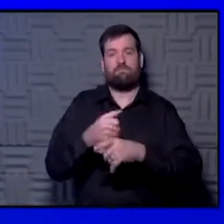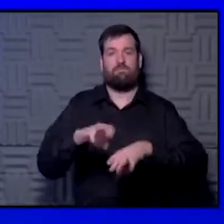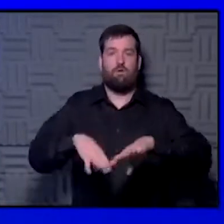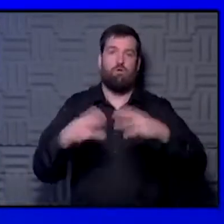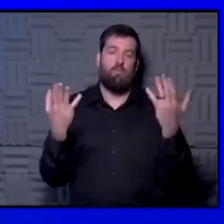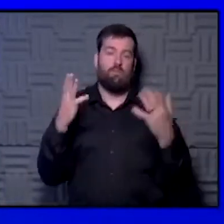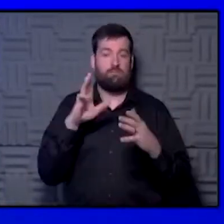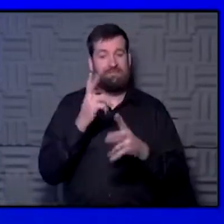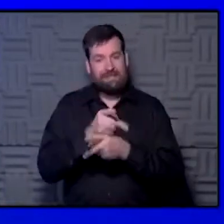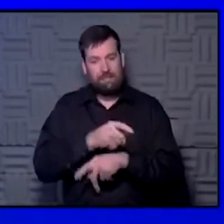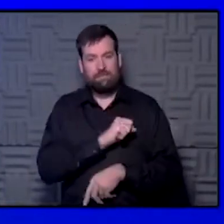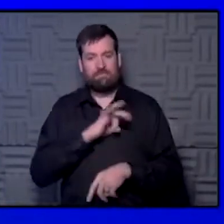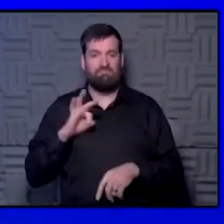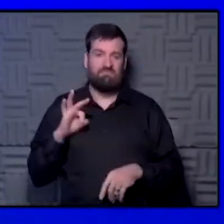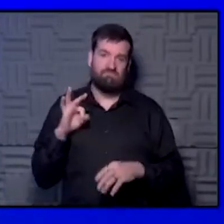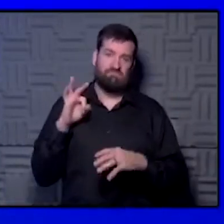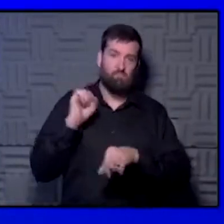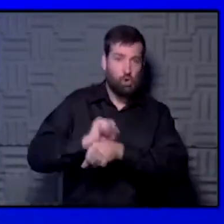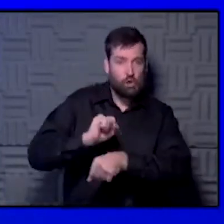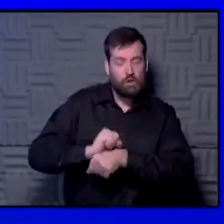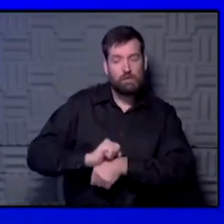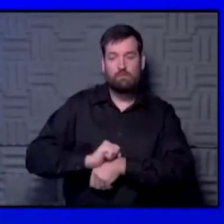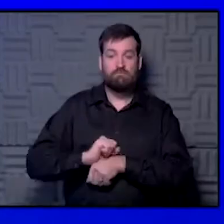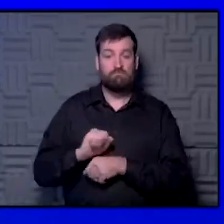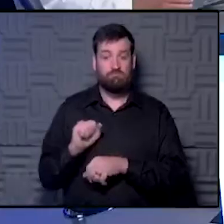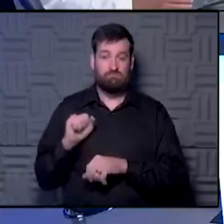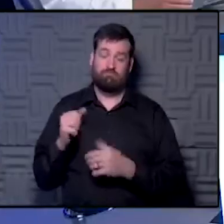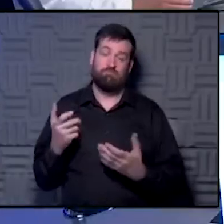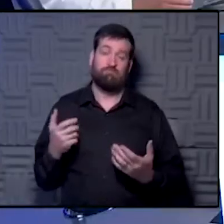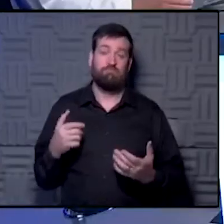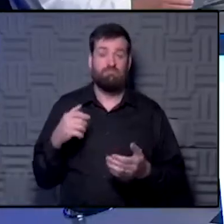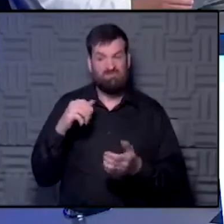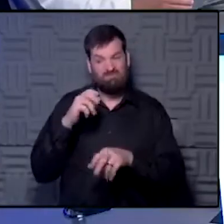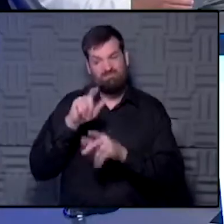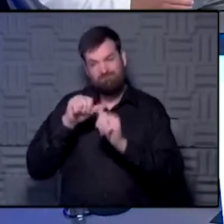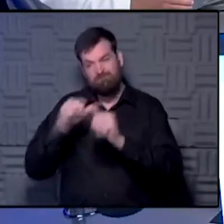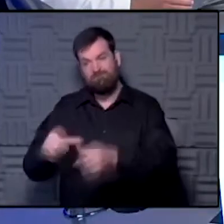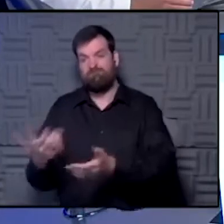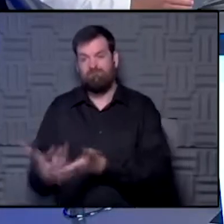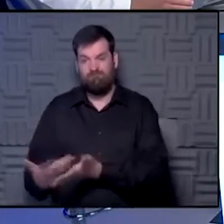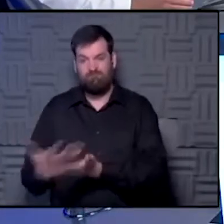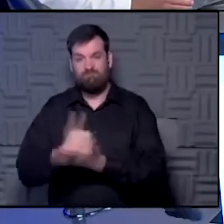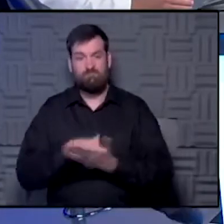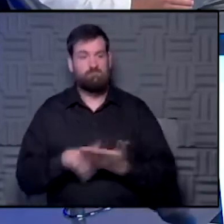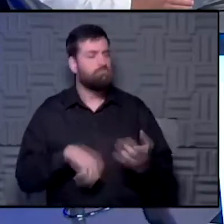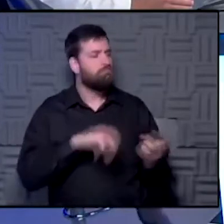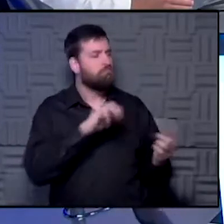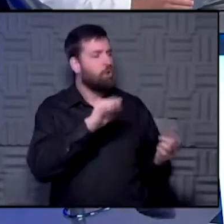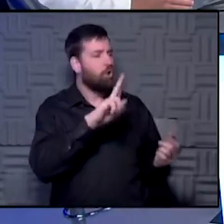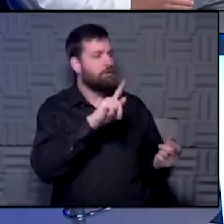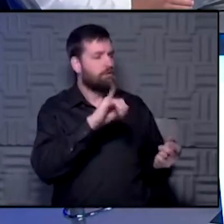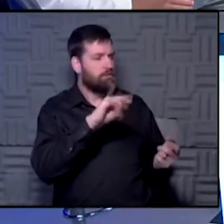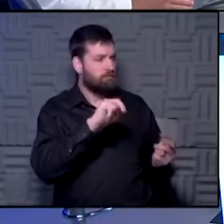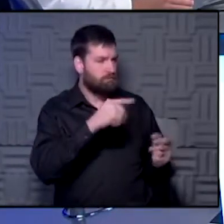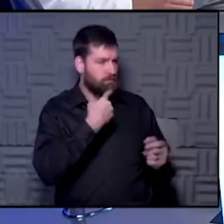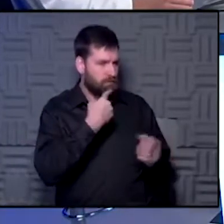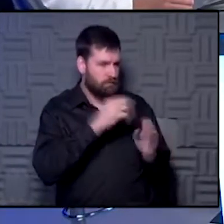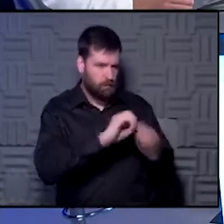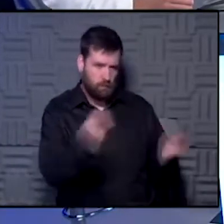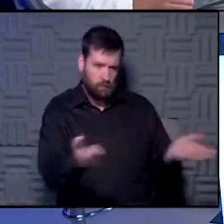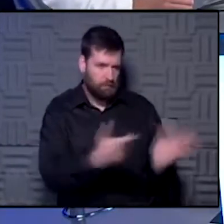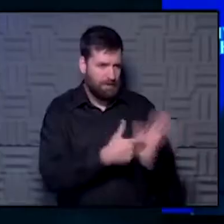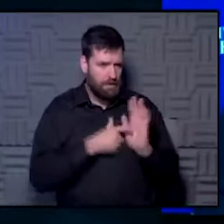those employees working, and to keep food on their table. Austin, you said that you don't have a mandate where you are, but people are still